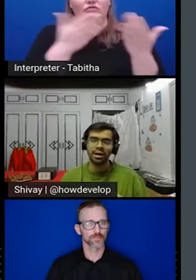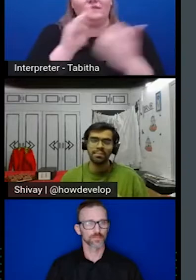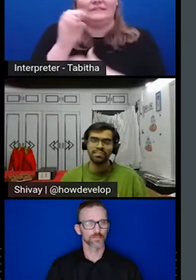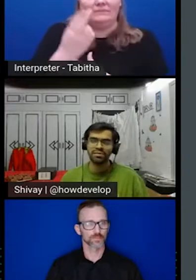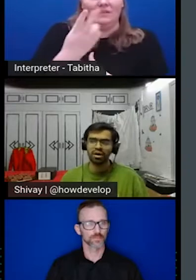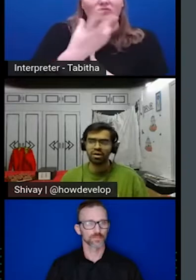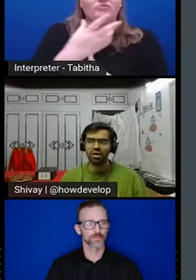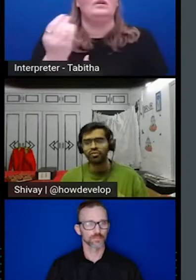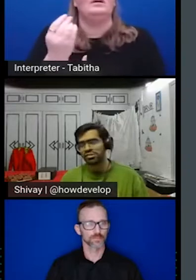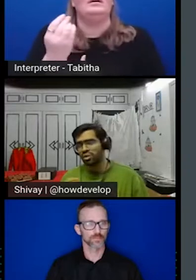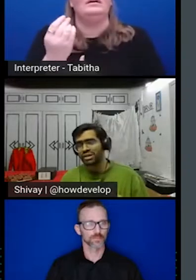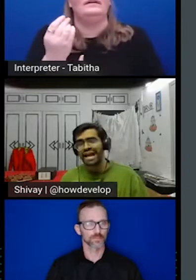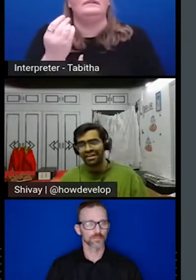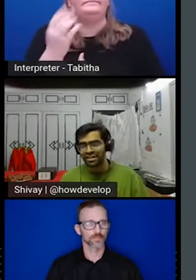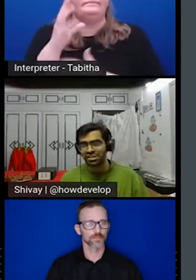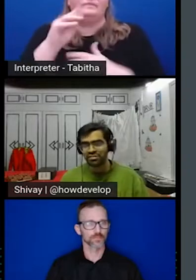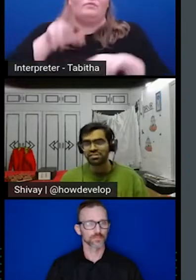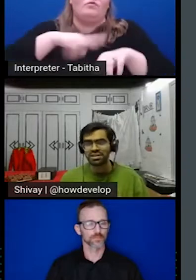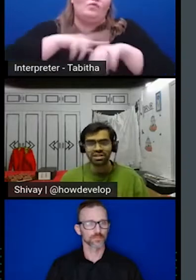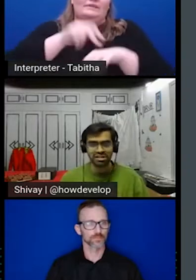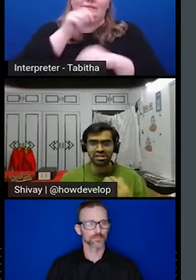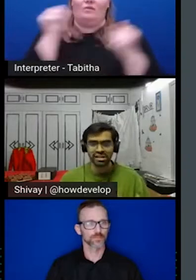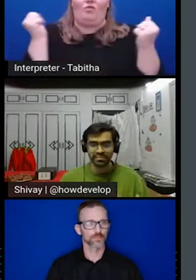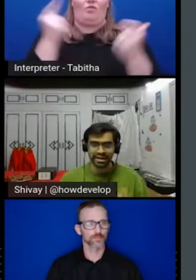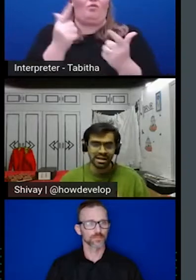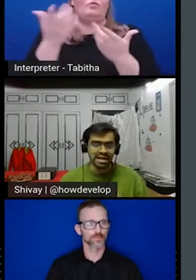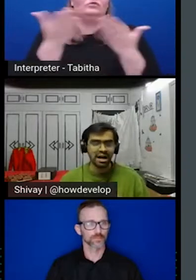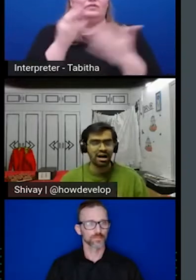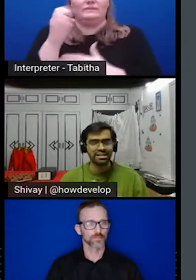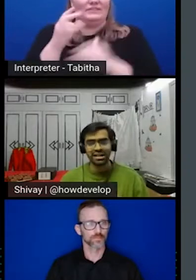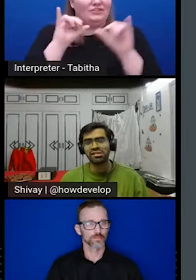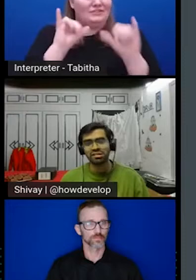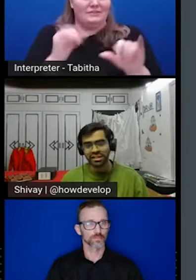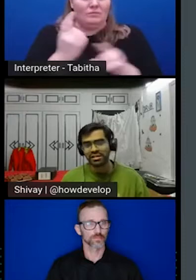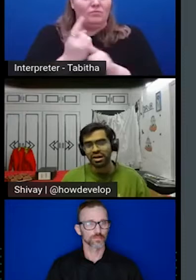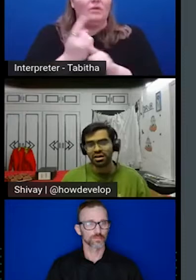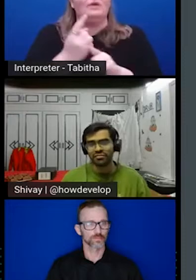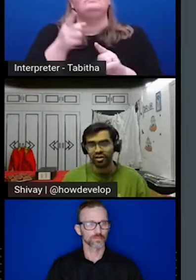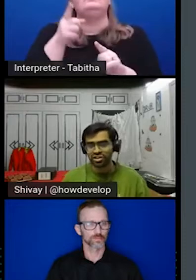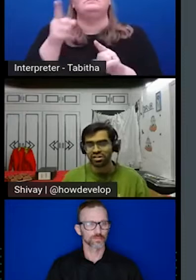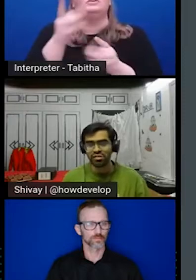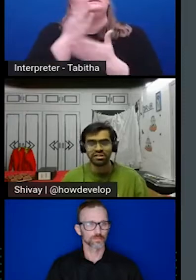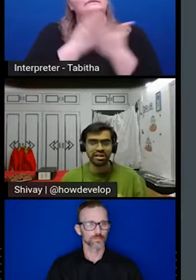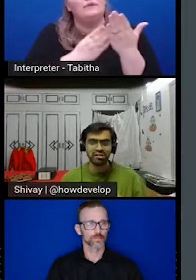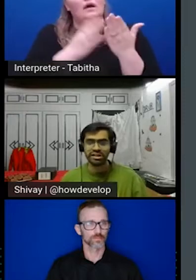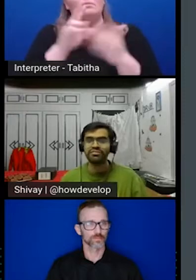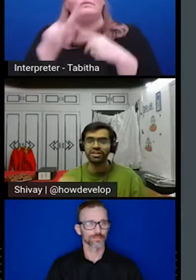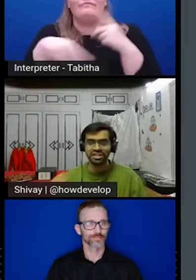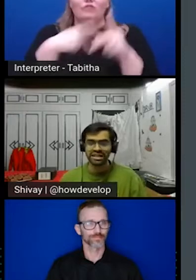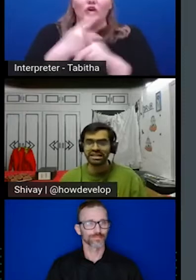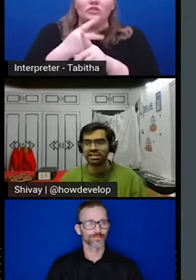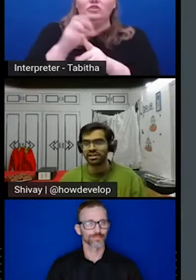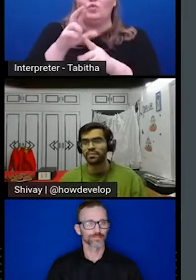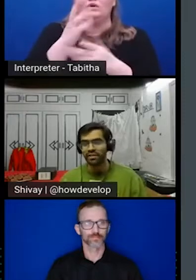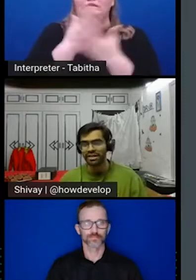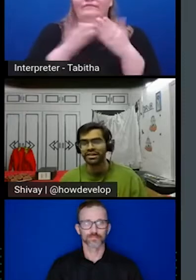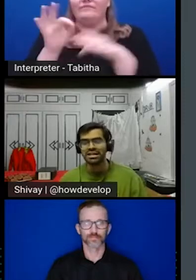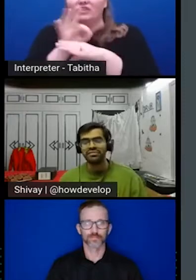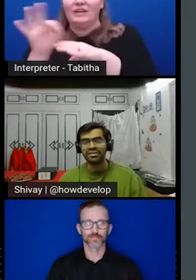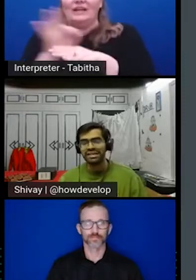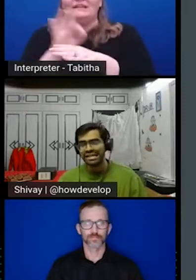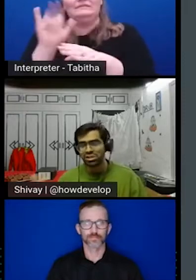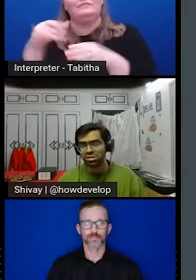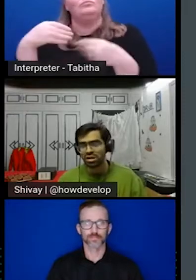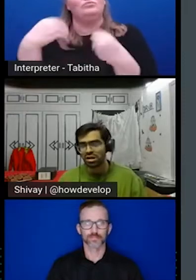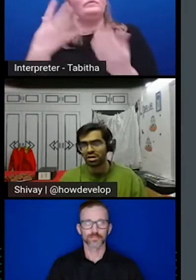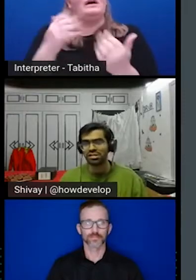And of course, not every service mesh is the same, right? There are certain versions, or there are certain functionalities that are provided